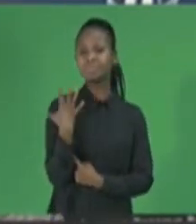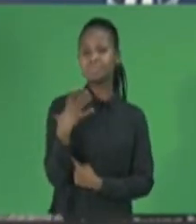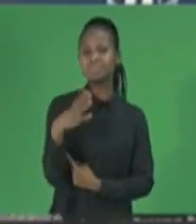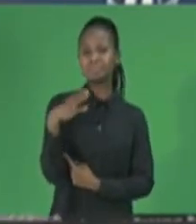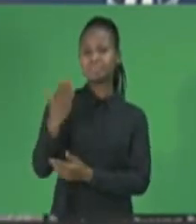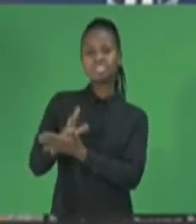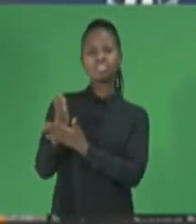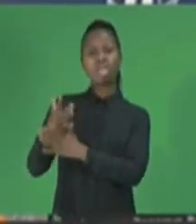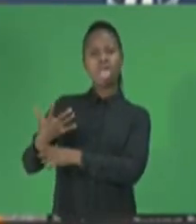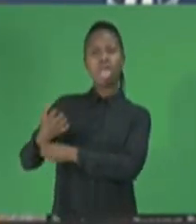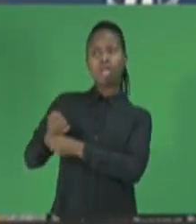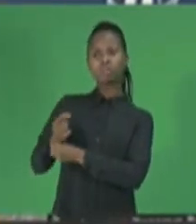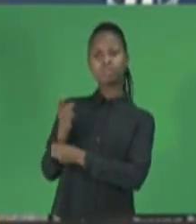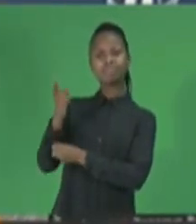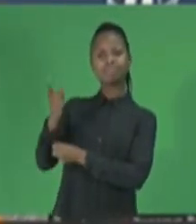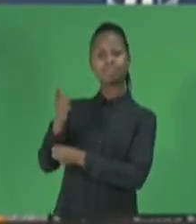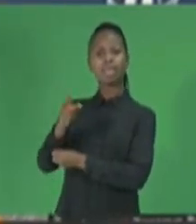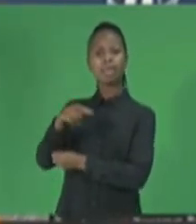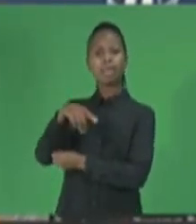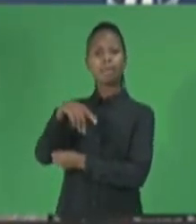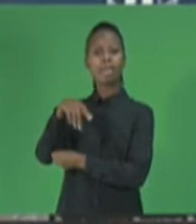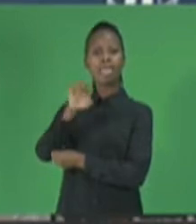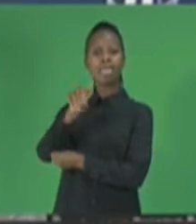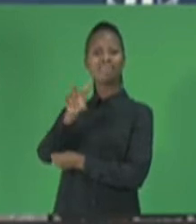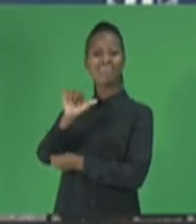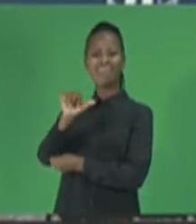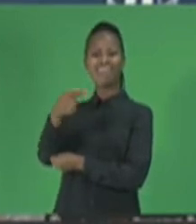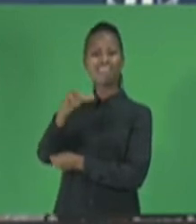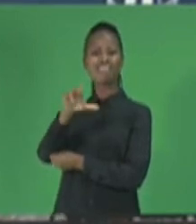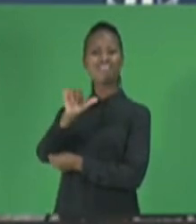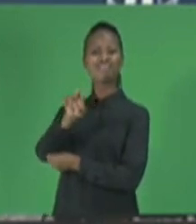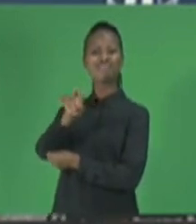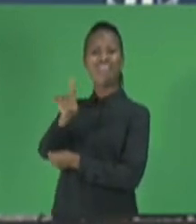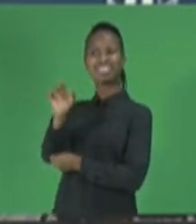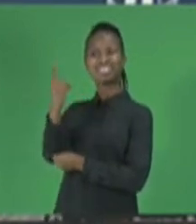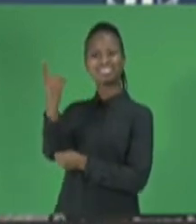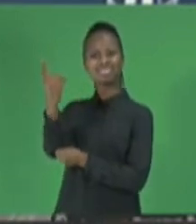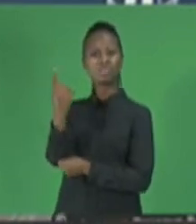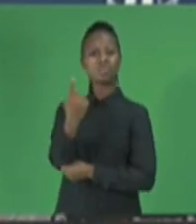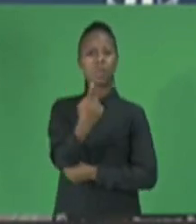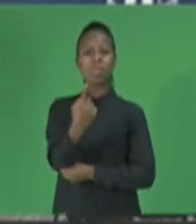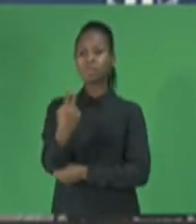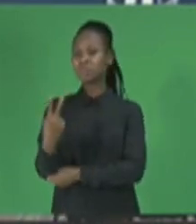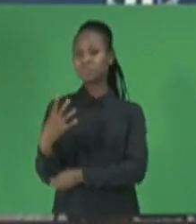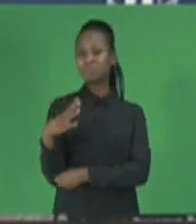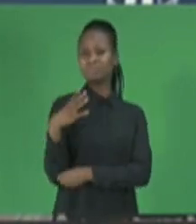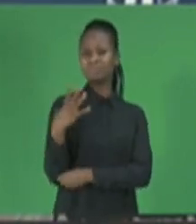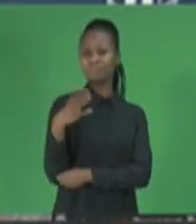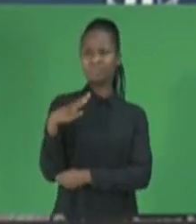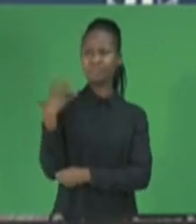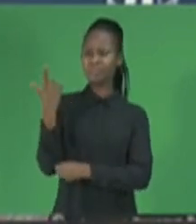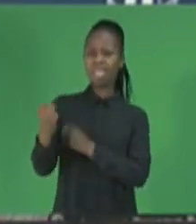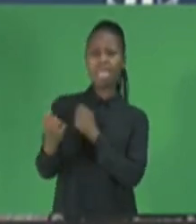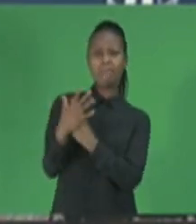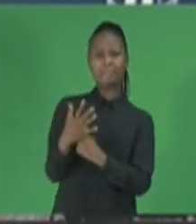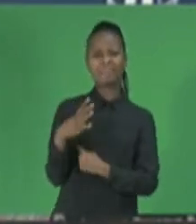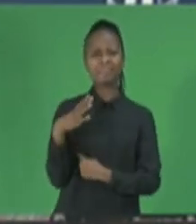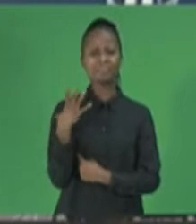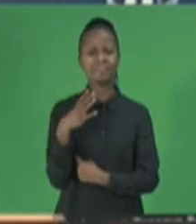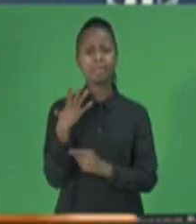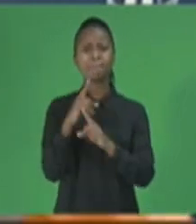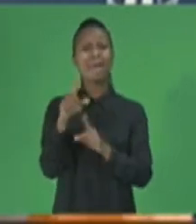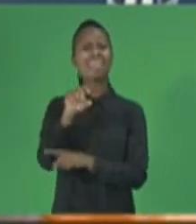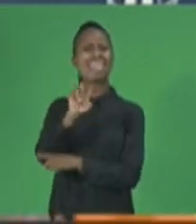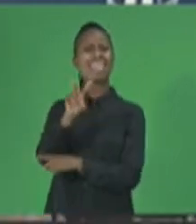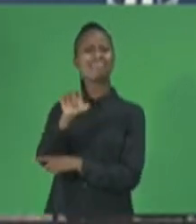of Evergrande, but we have not seen that. I think that the impact of this Evergrande thing